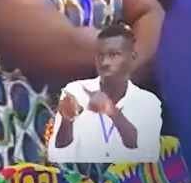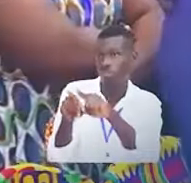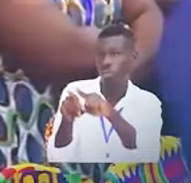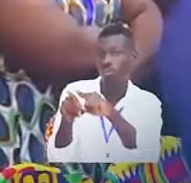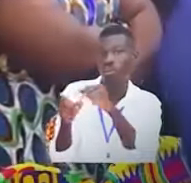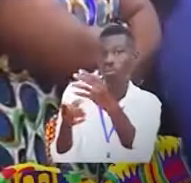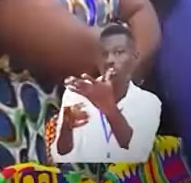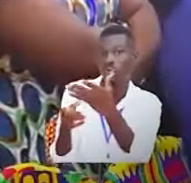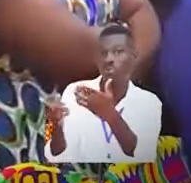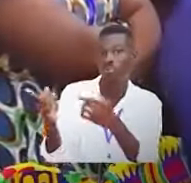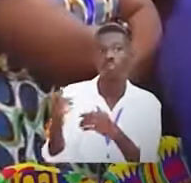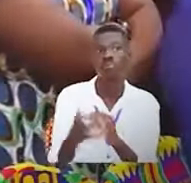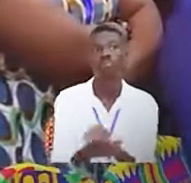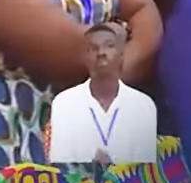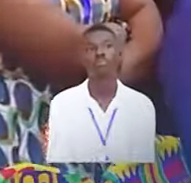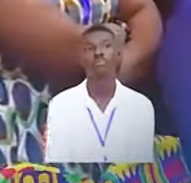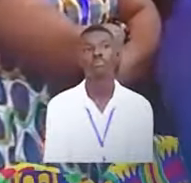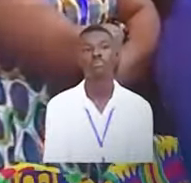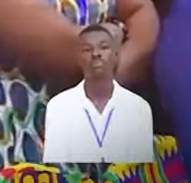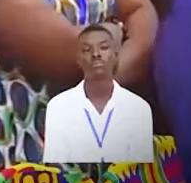my tall brother,